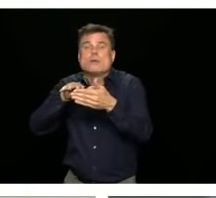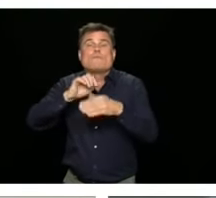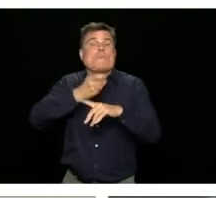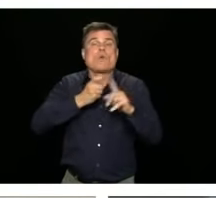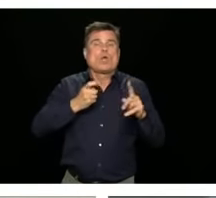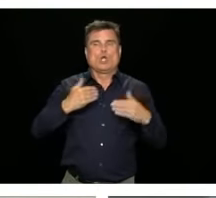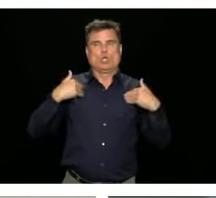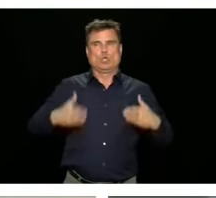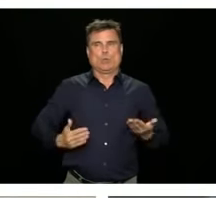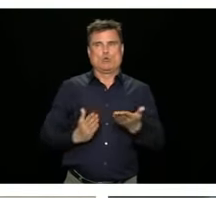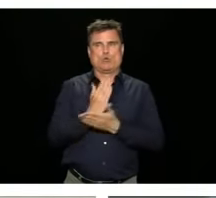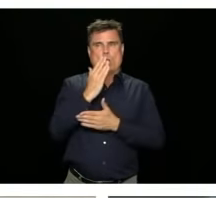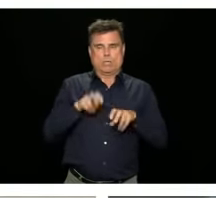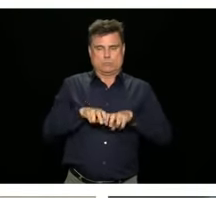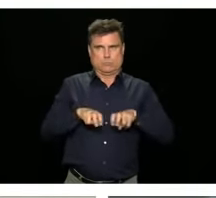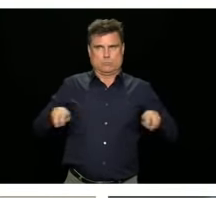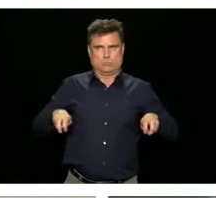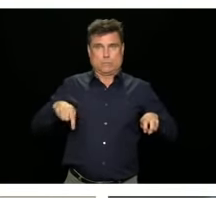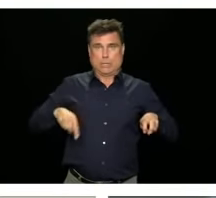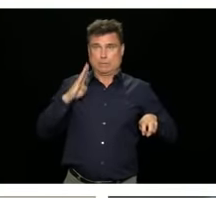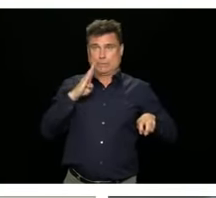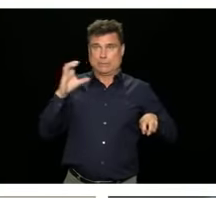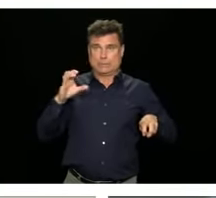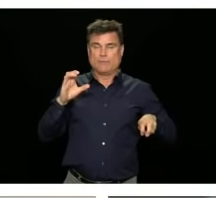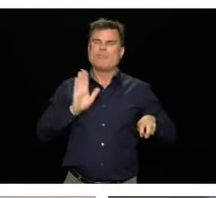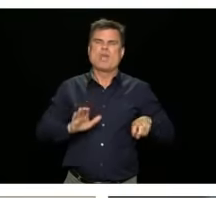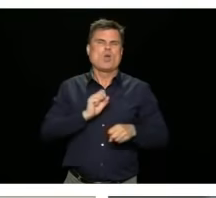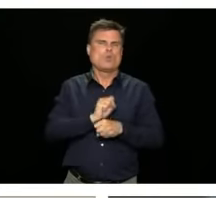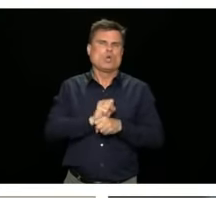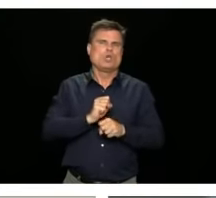and in fact points to the lack of